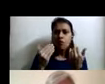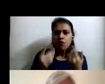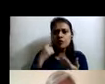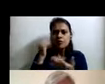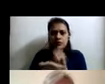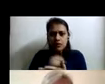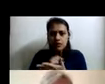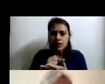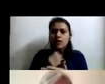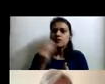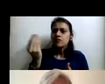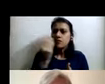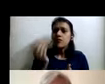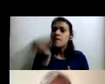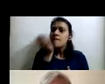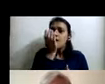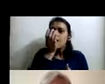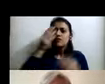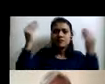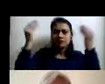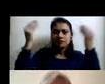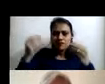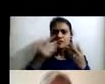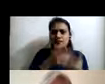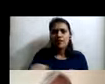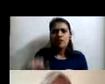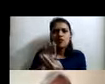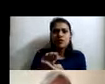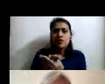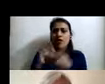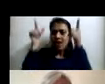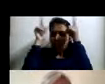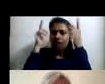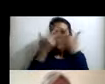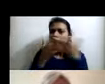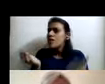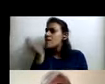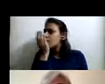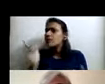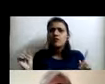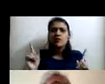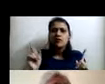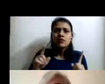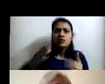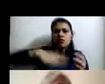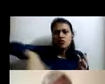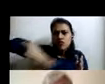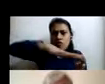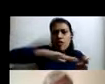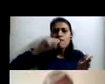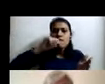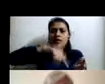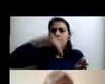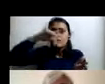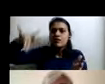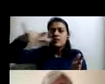made a few small water holes for wildlife because there's actually no water except the spring, which was very disturbed in those days.